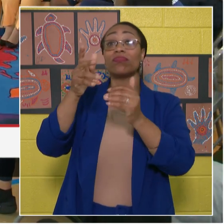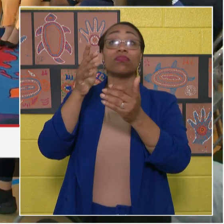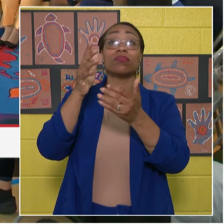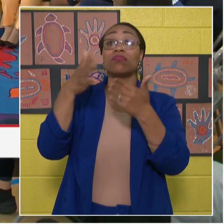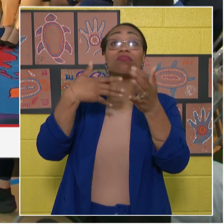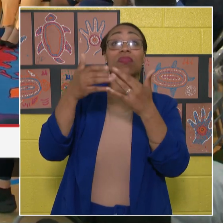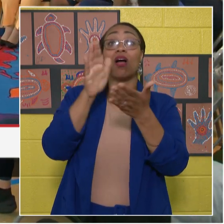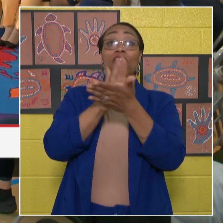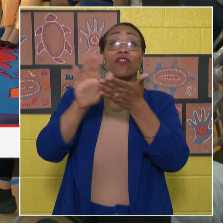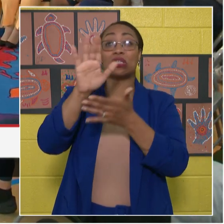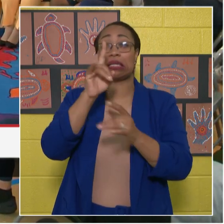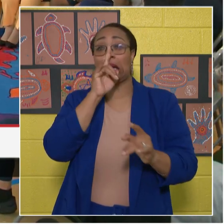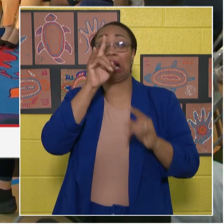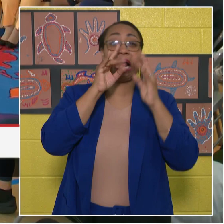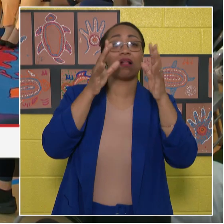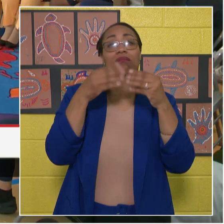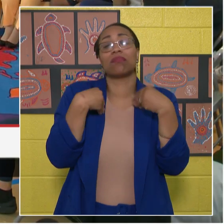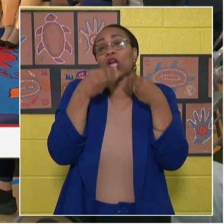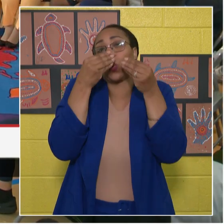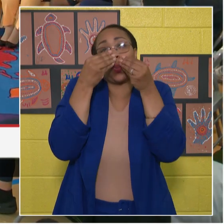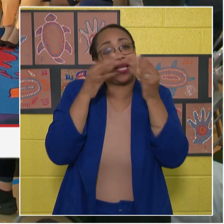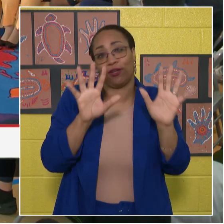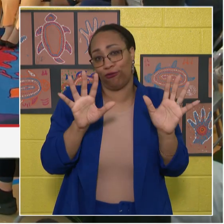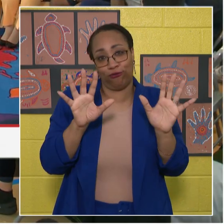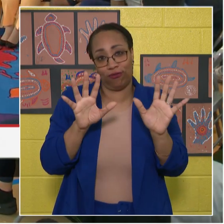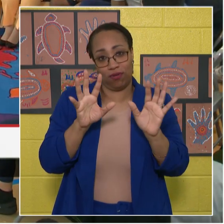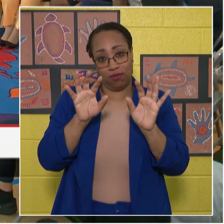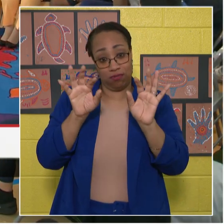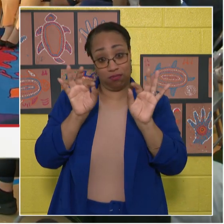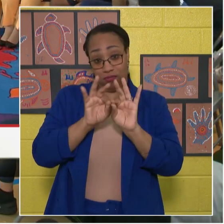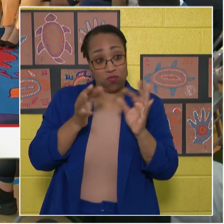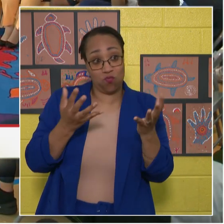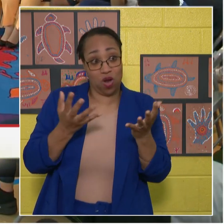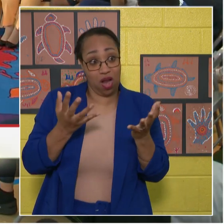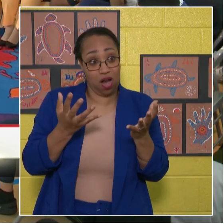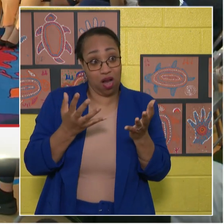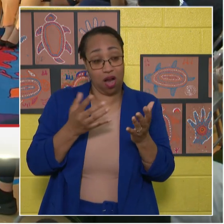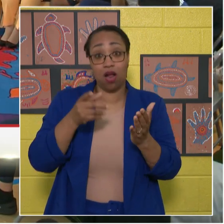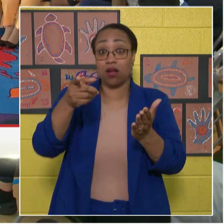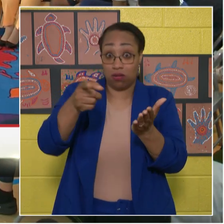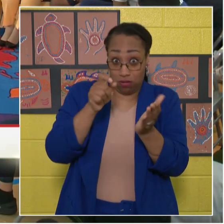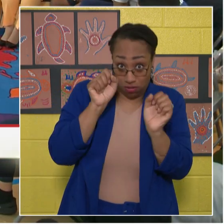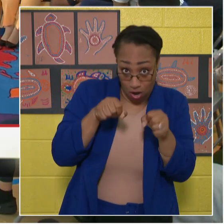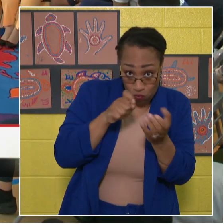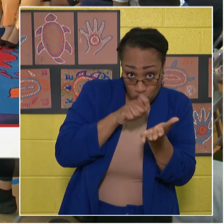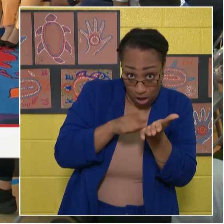teach writing and arguing and presenting ideas.